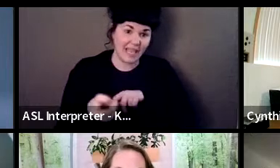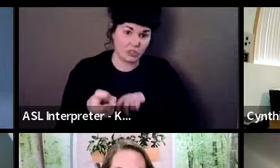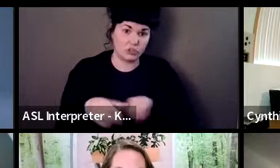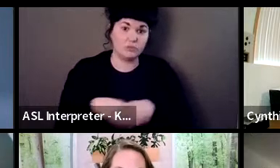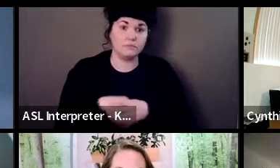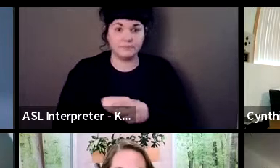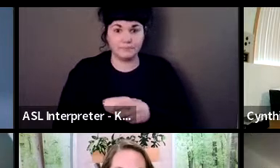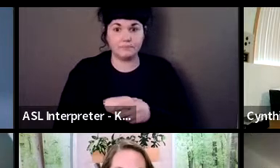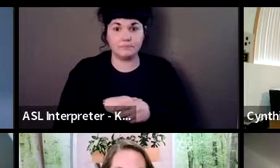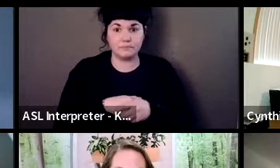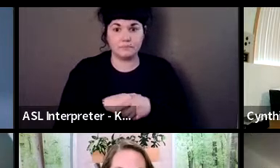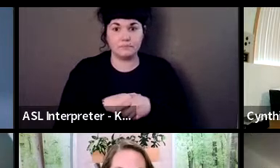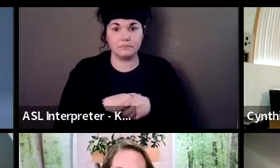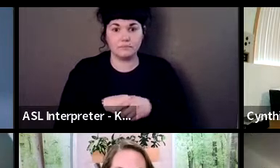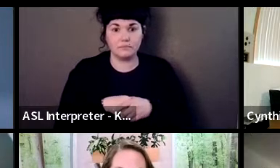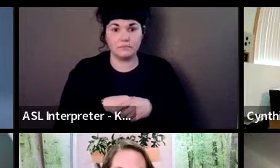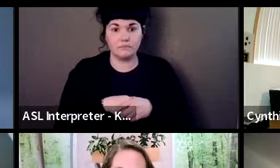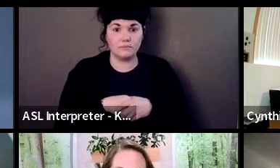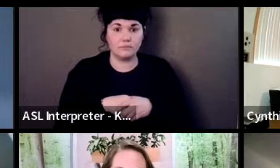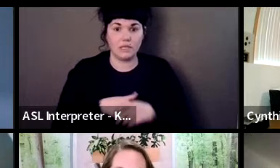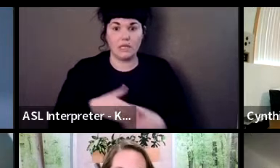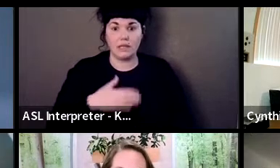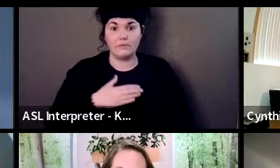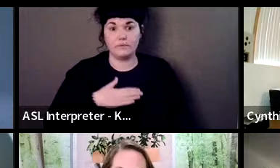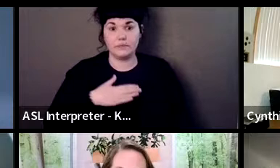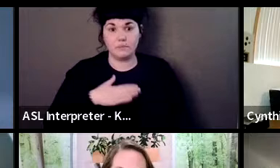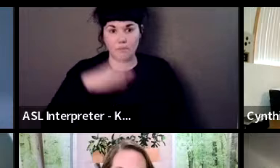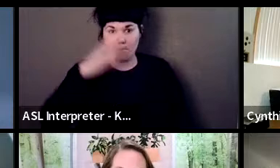And it was my opinion, and I expressed it, that